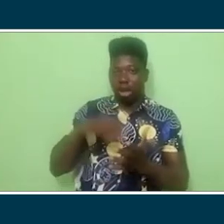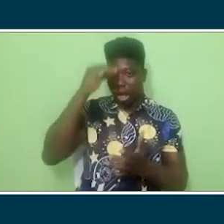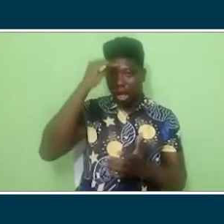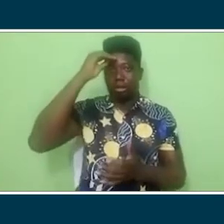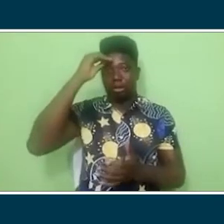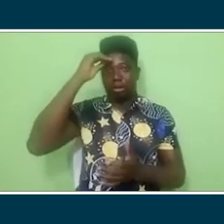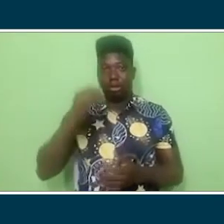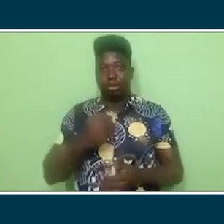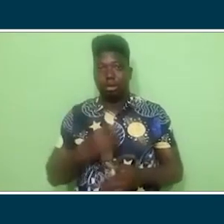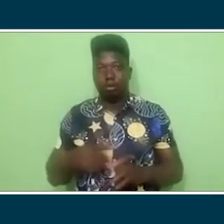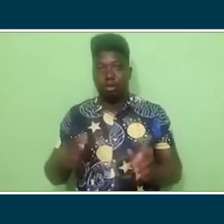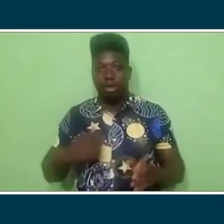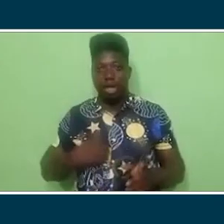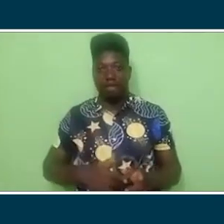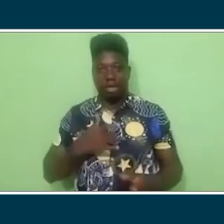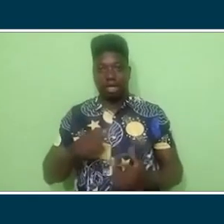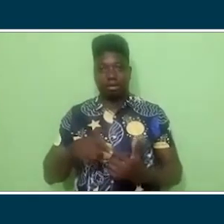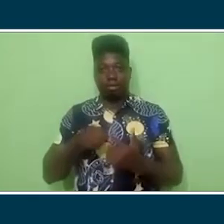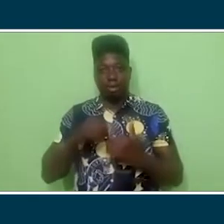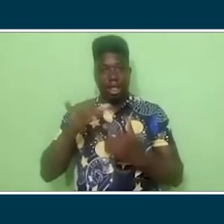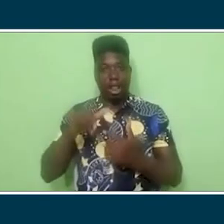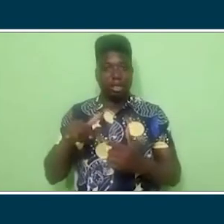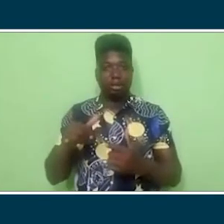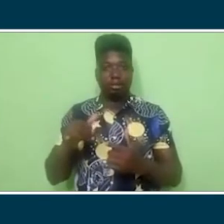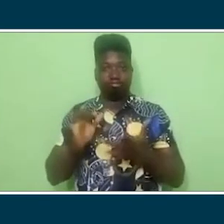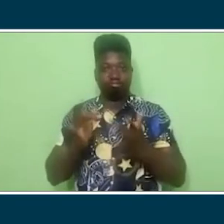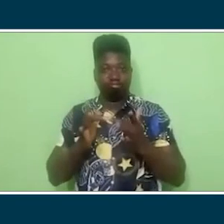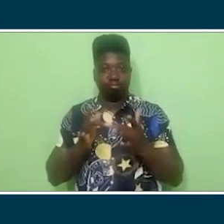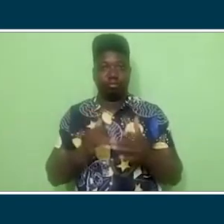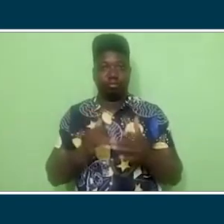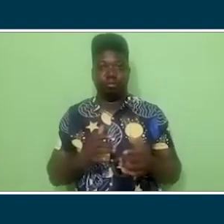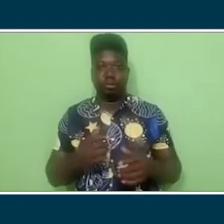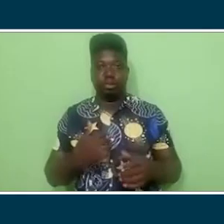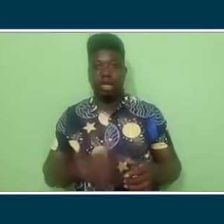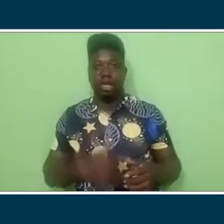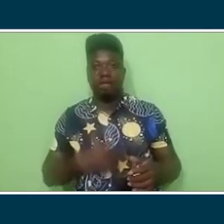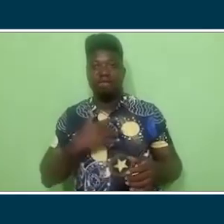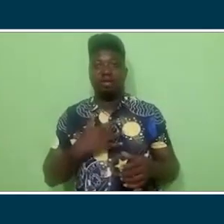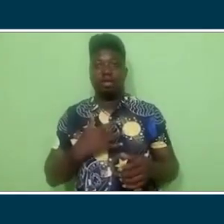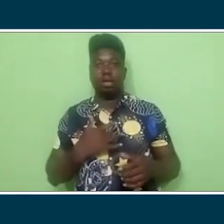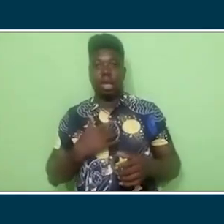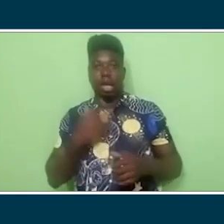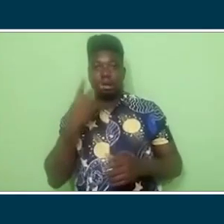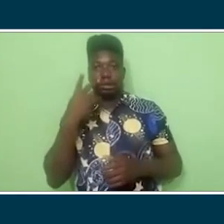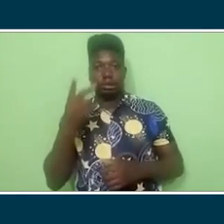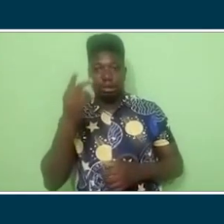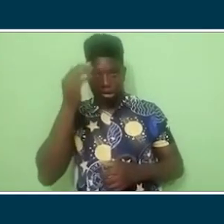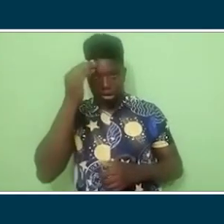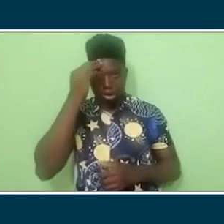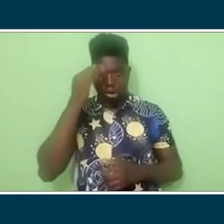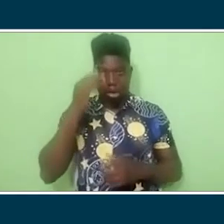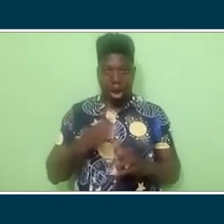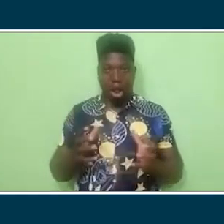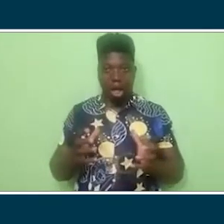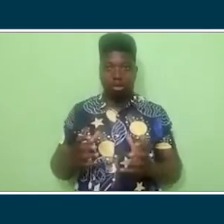especially online, and I feel like I've seen a lot of it on LinkedIn